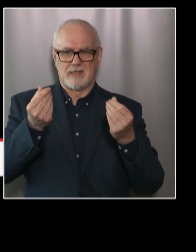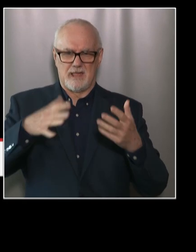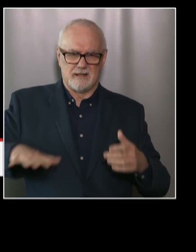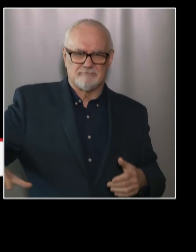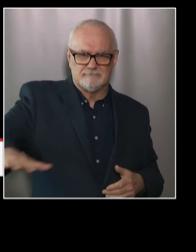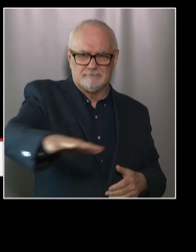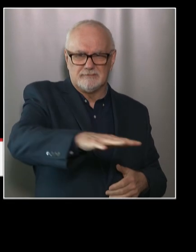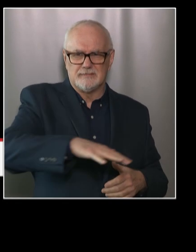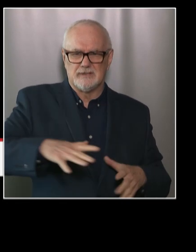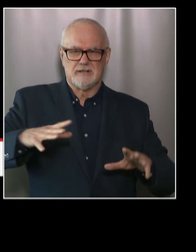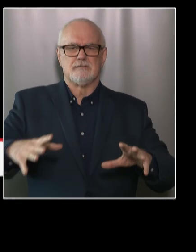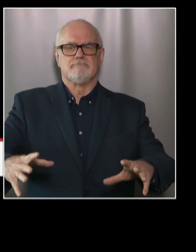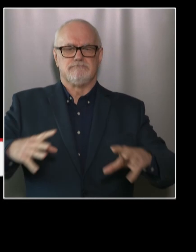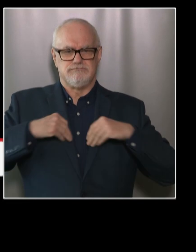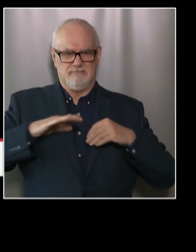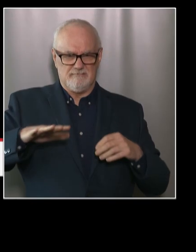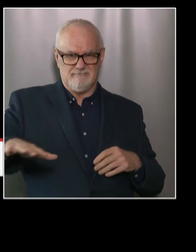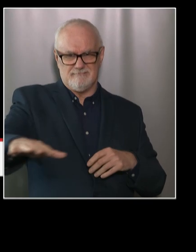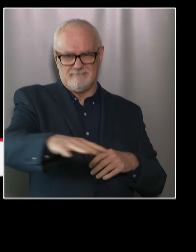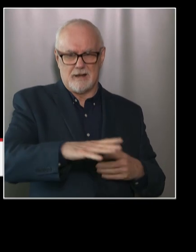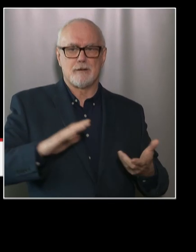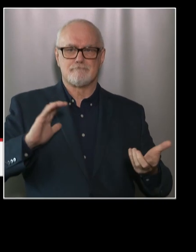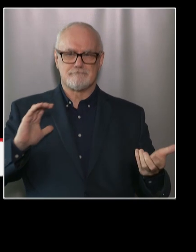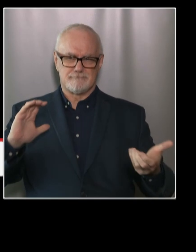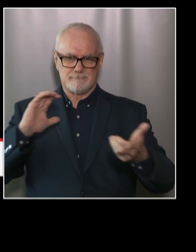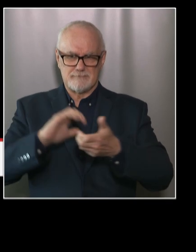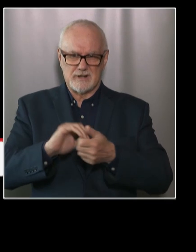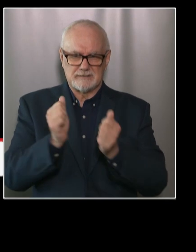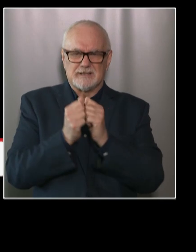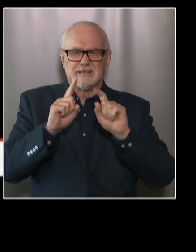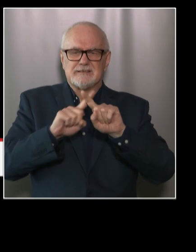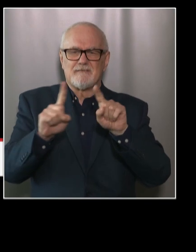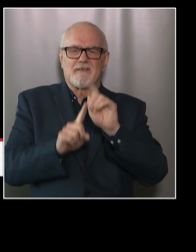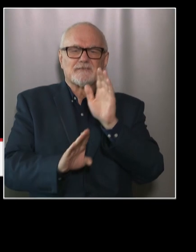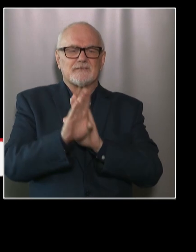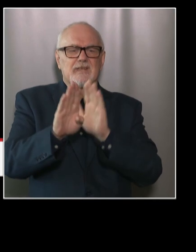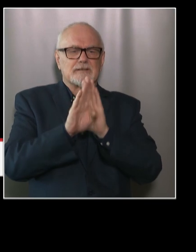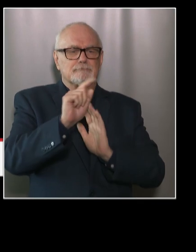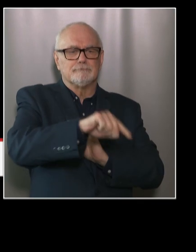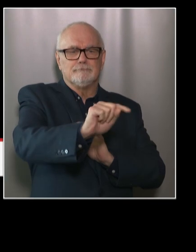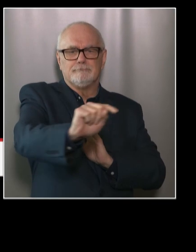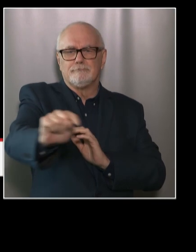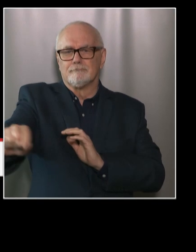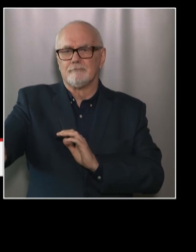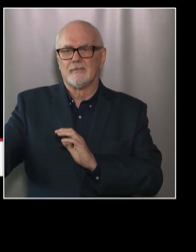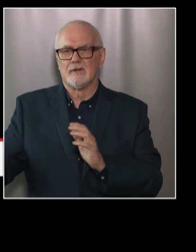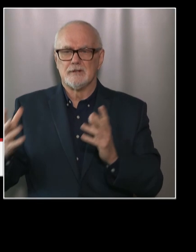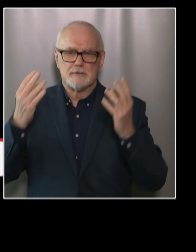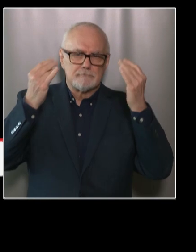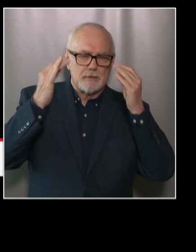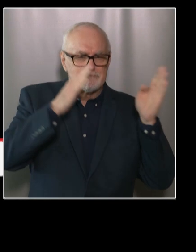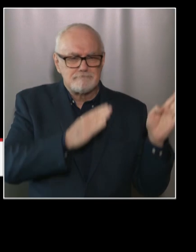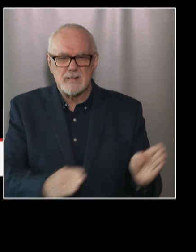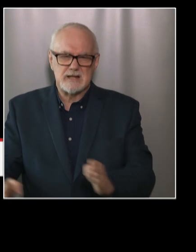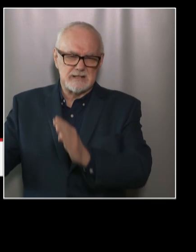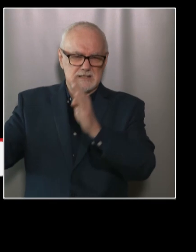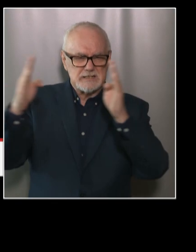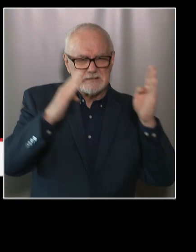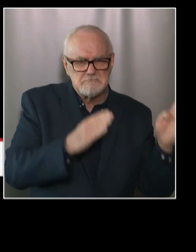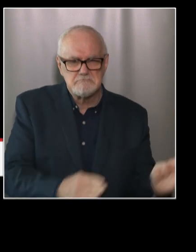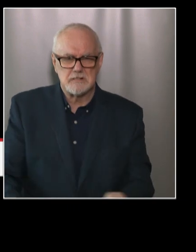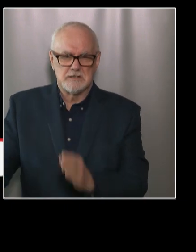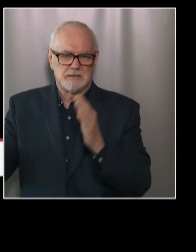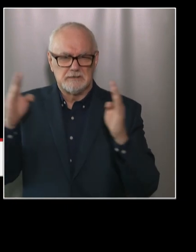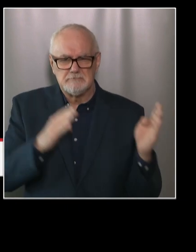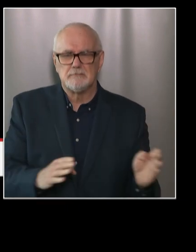master development team of Heinz Interest, Urban Atlantic Development, and Trident Development. Over the past 10